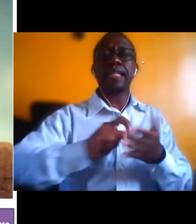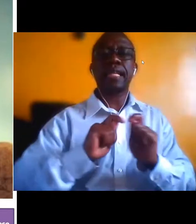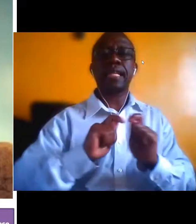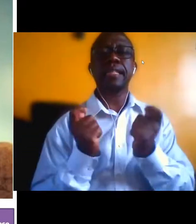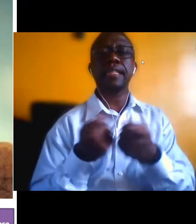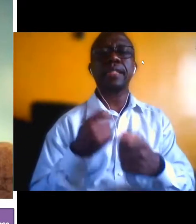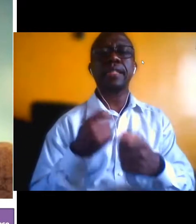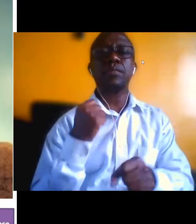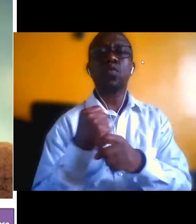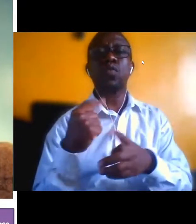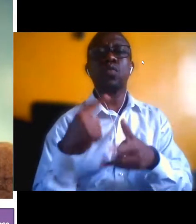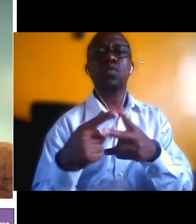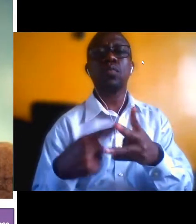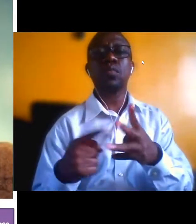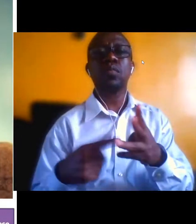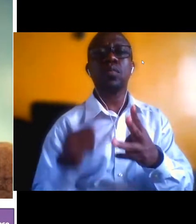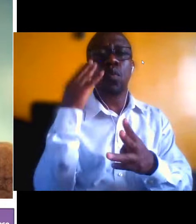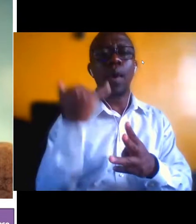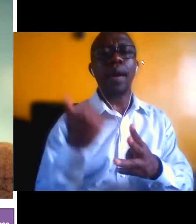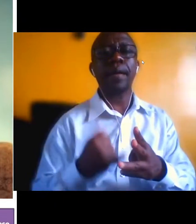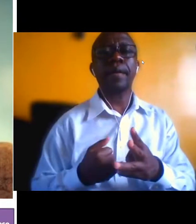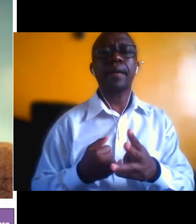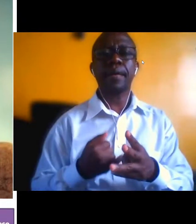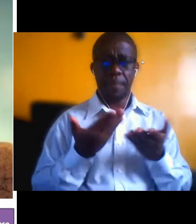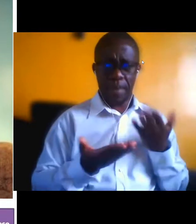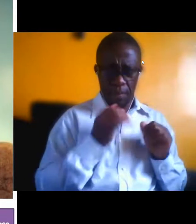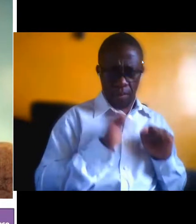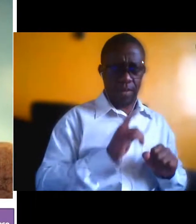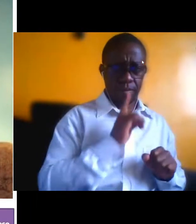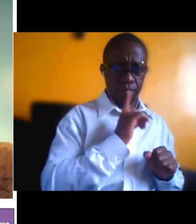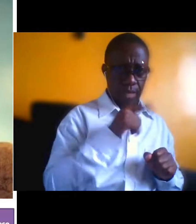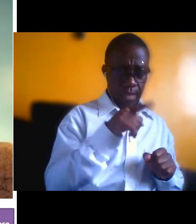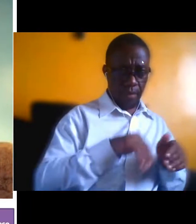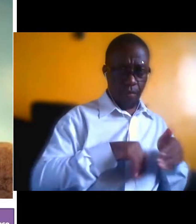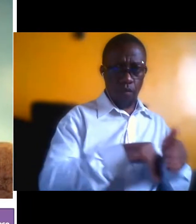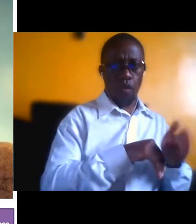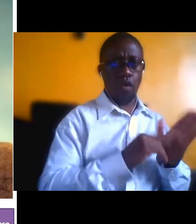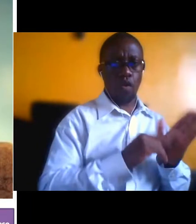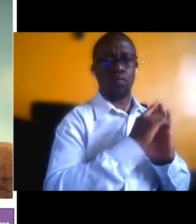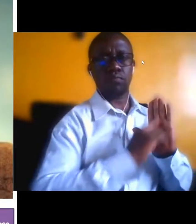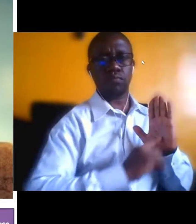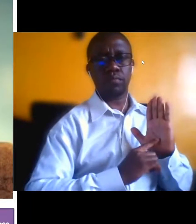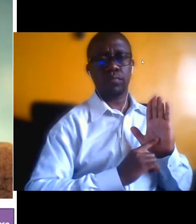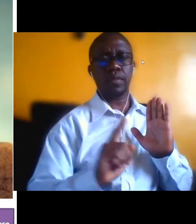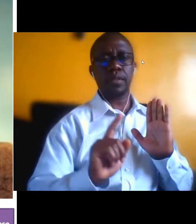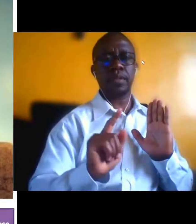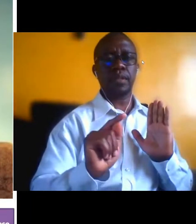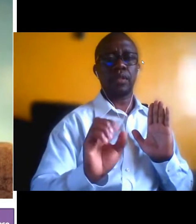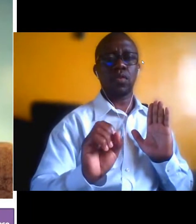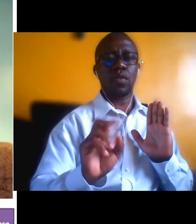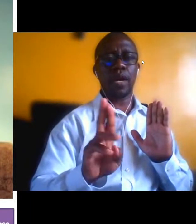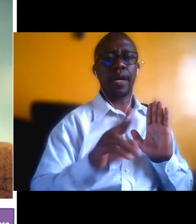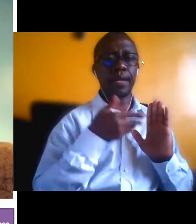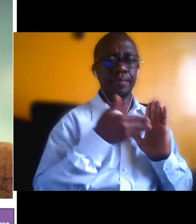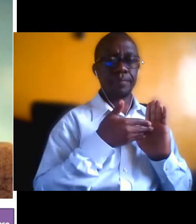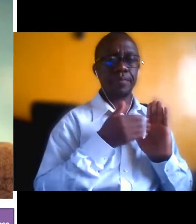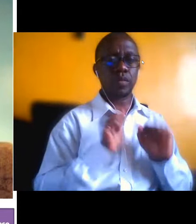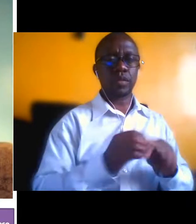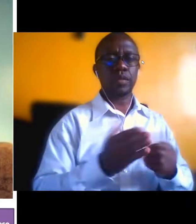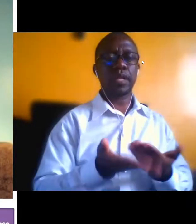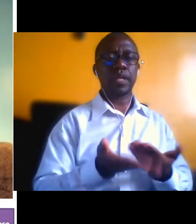Can we say we are guided by clause number 3 of the terms of reference, so that we organize ourselves and we are